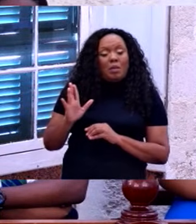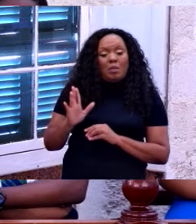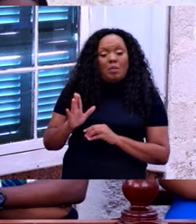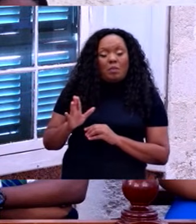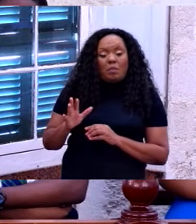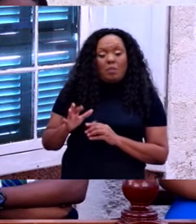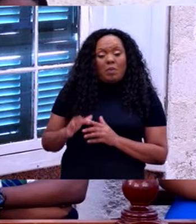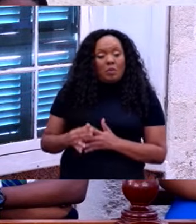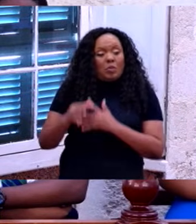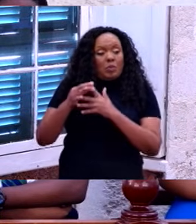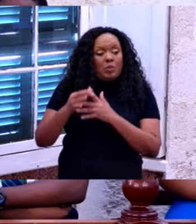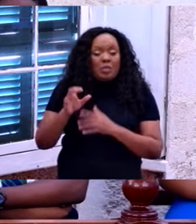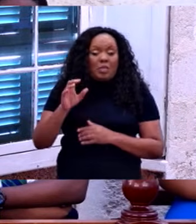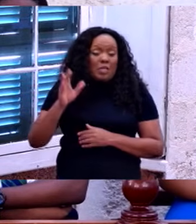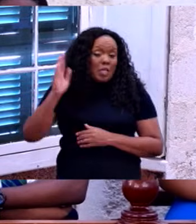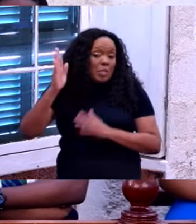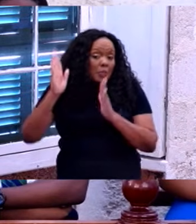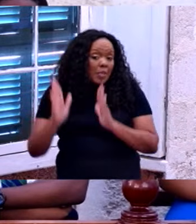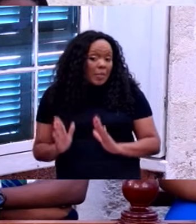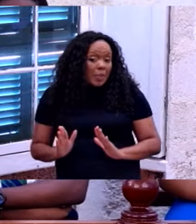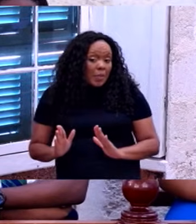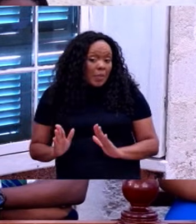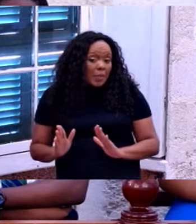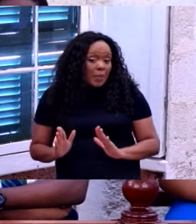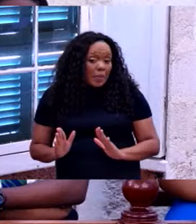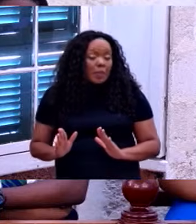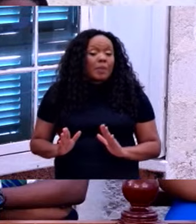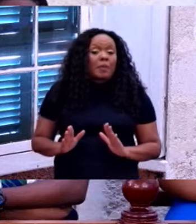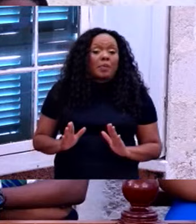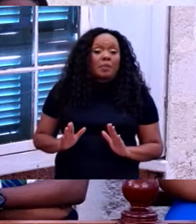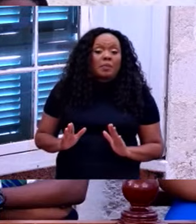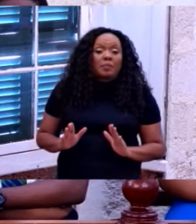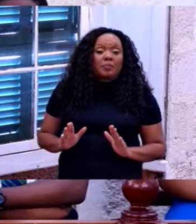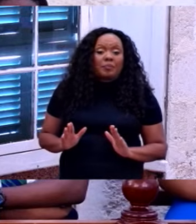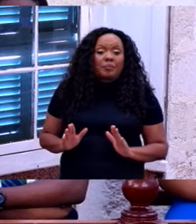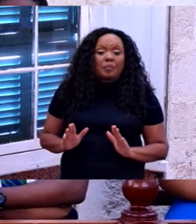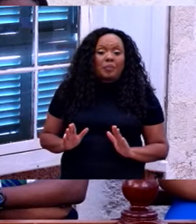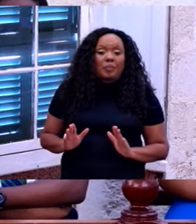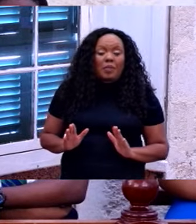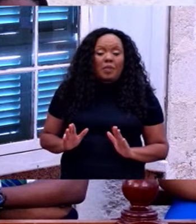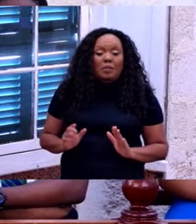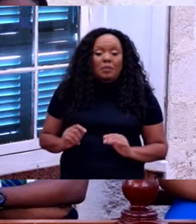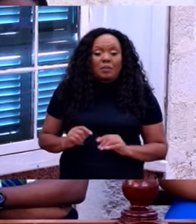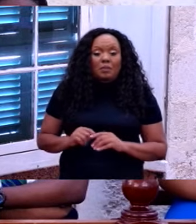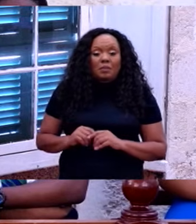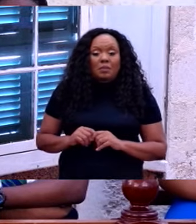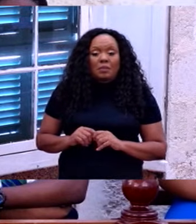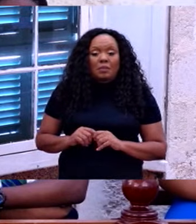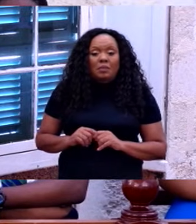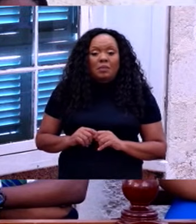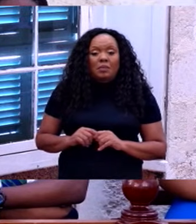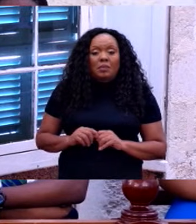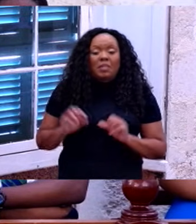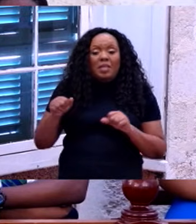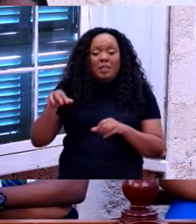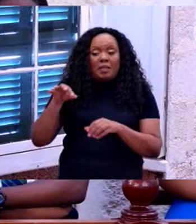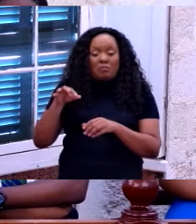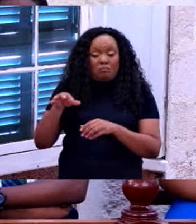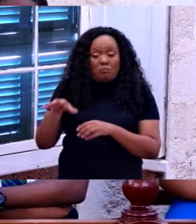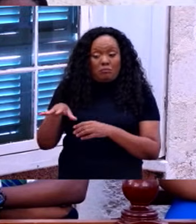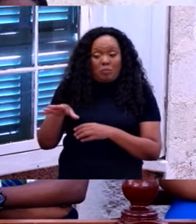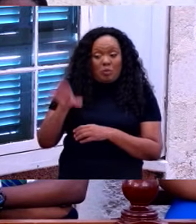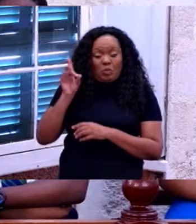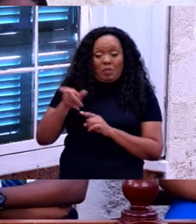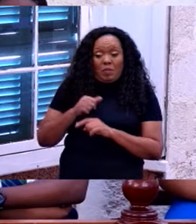Assembly, and that person may be elected from among the members of the National Assembly or